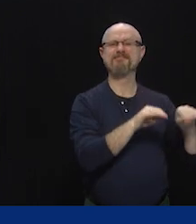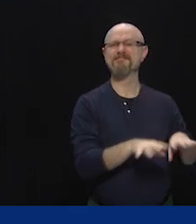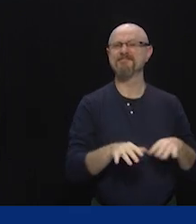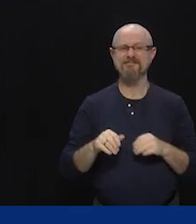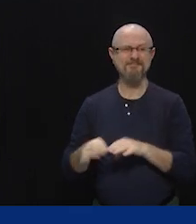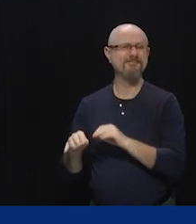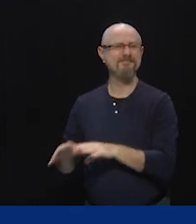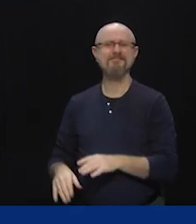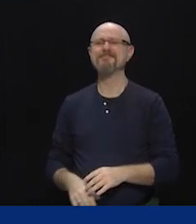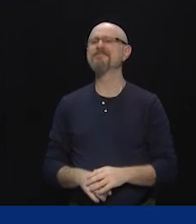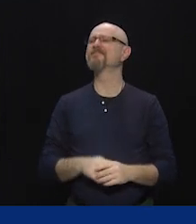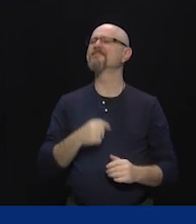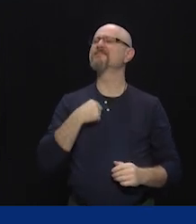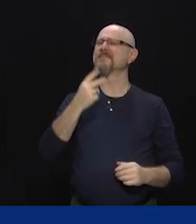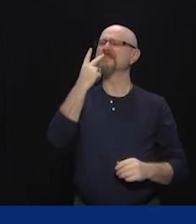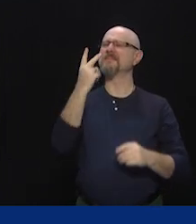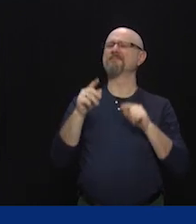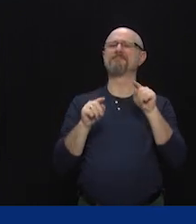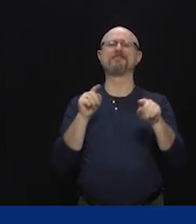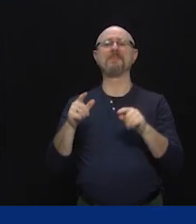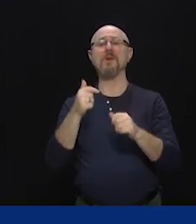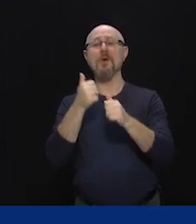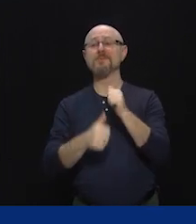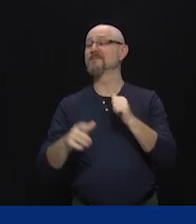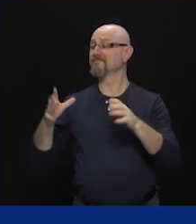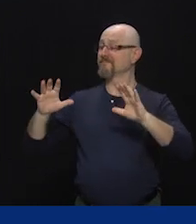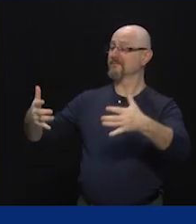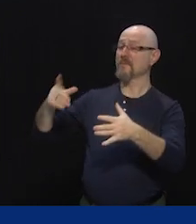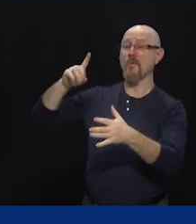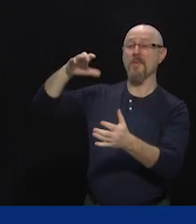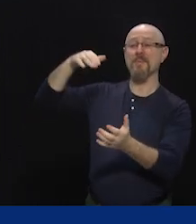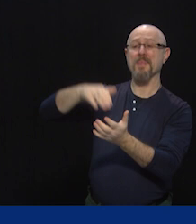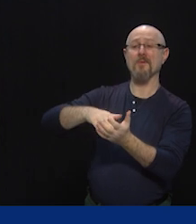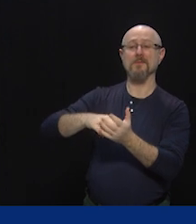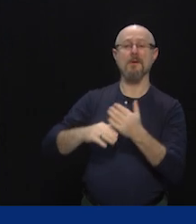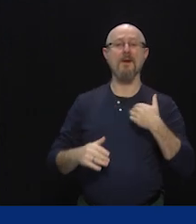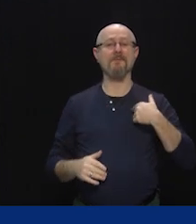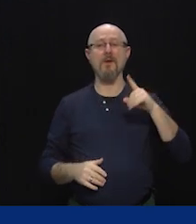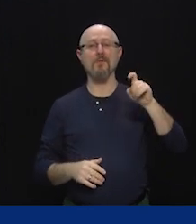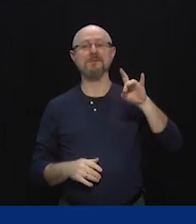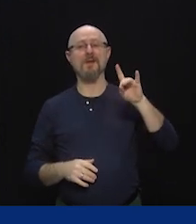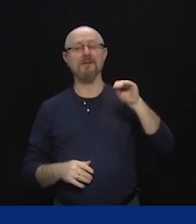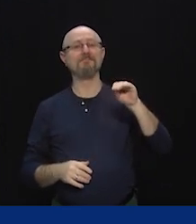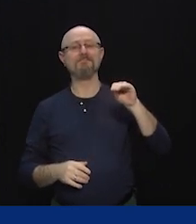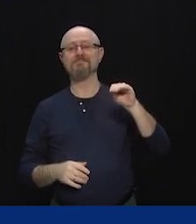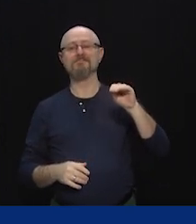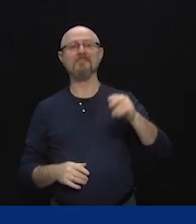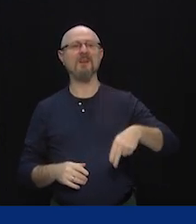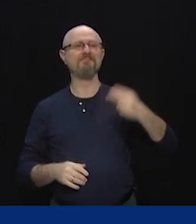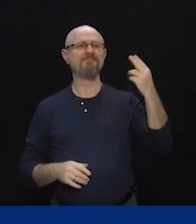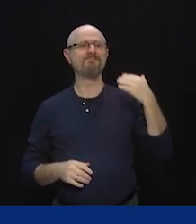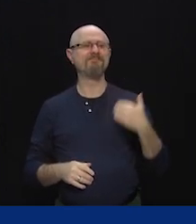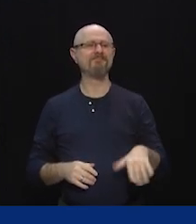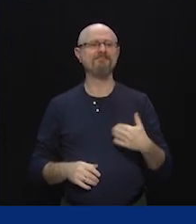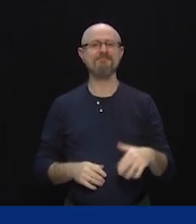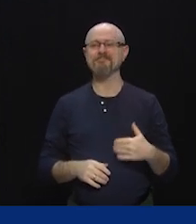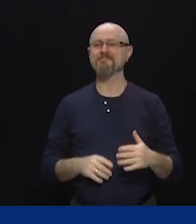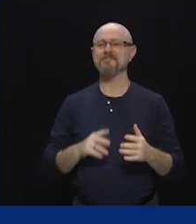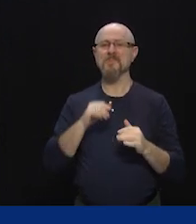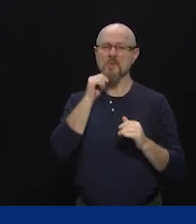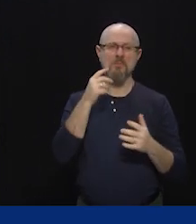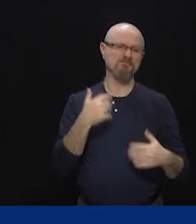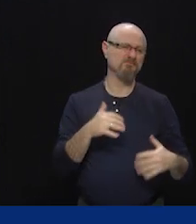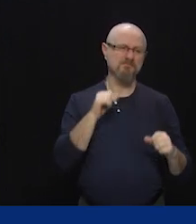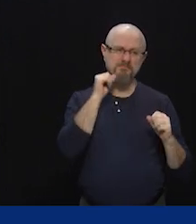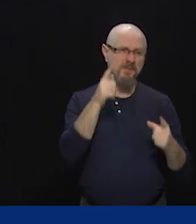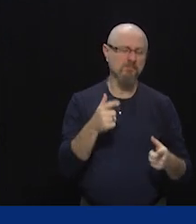seeing cases per 100,000 statewide up to 180, which is high. You can see where we're trending there. Not a surprise, not something we